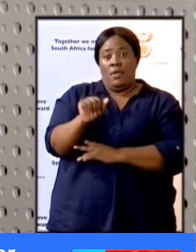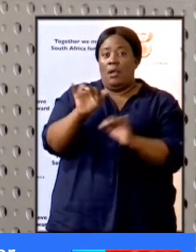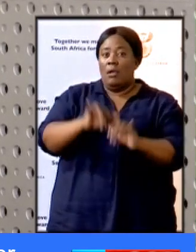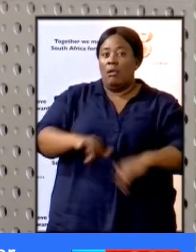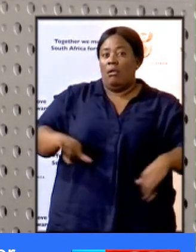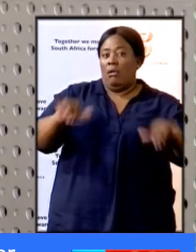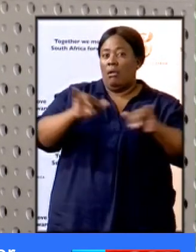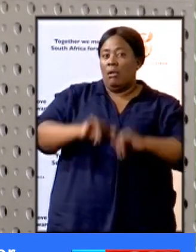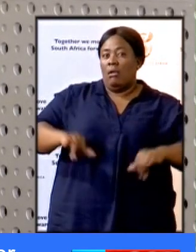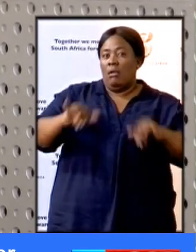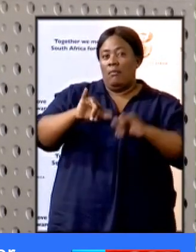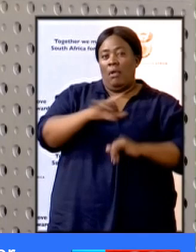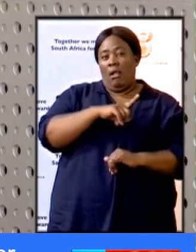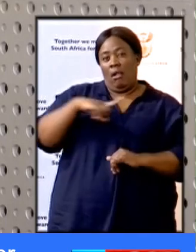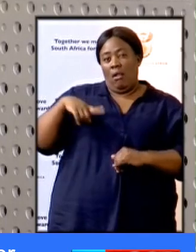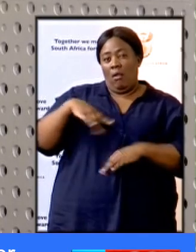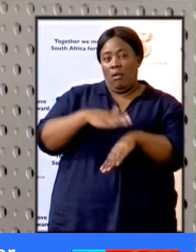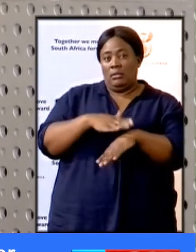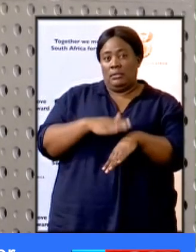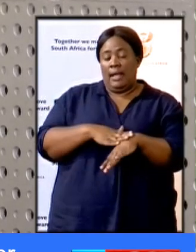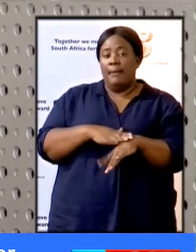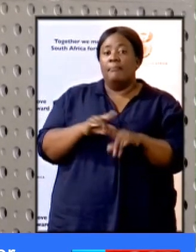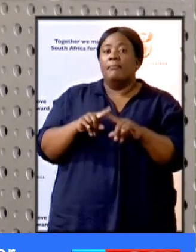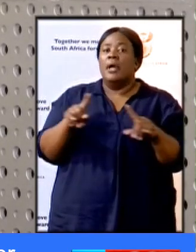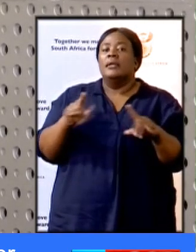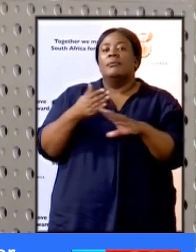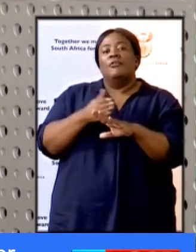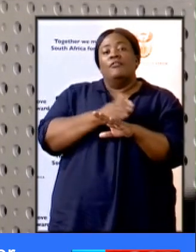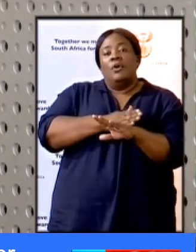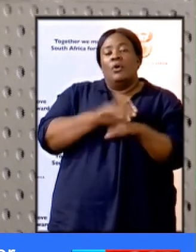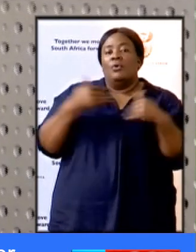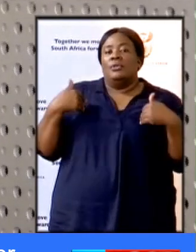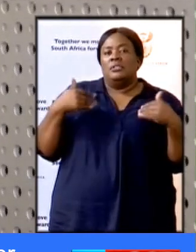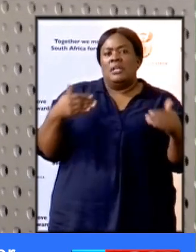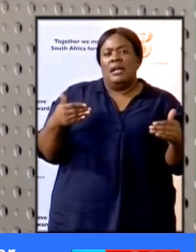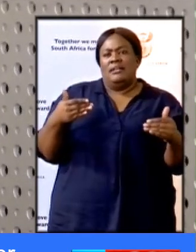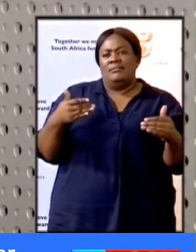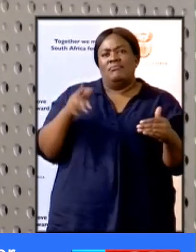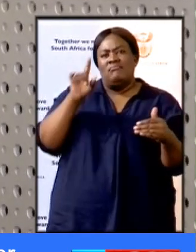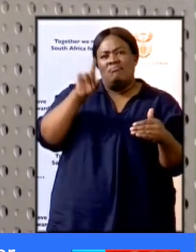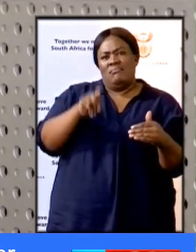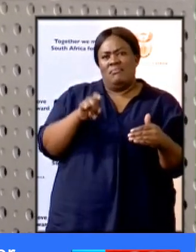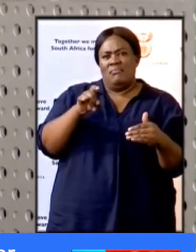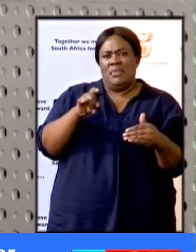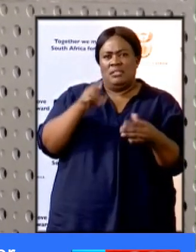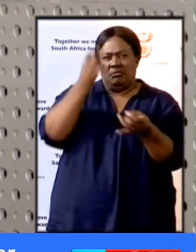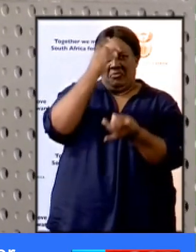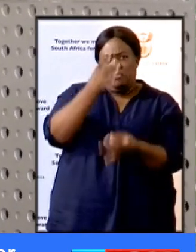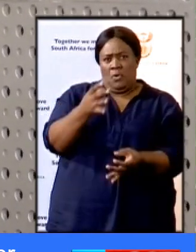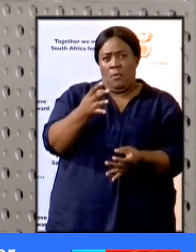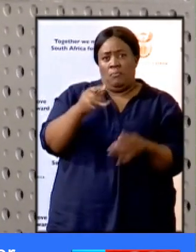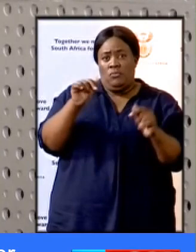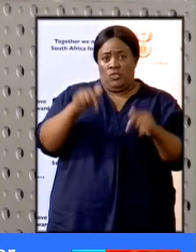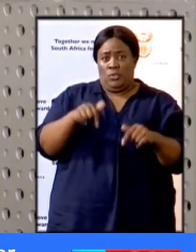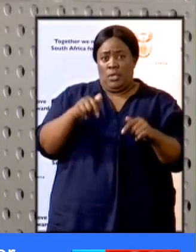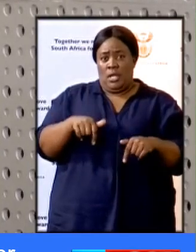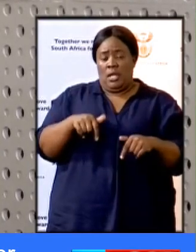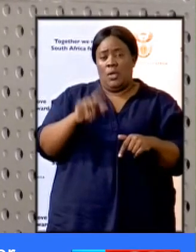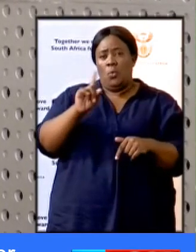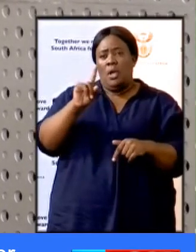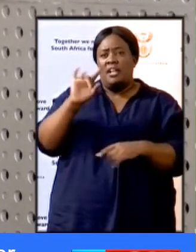we even start, may we indicate that today we are on the fifth